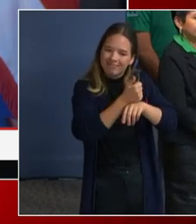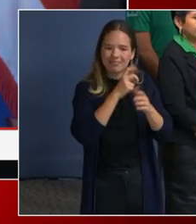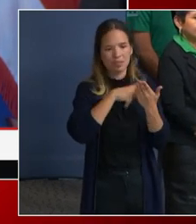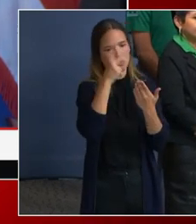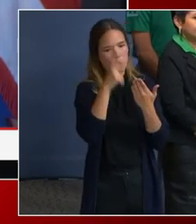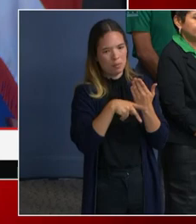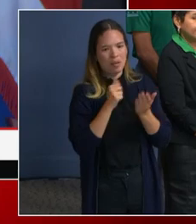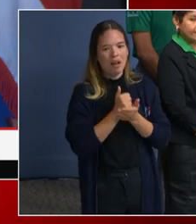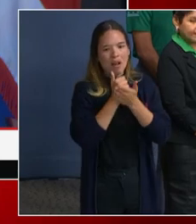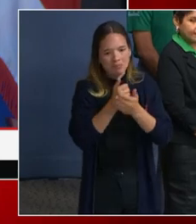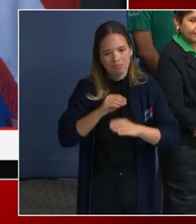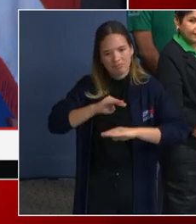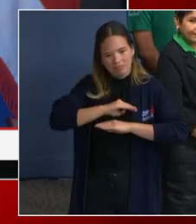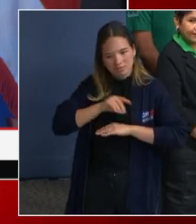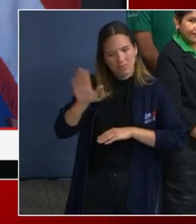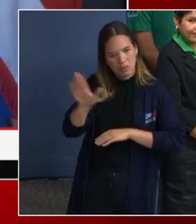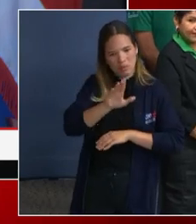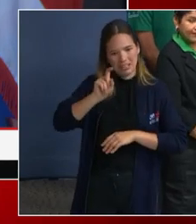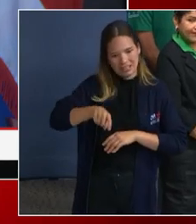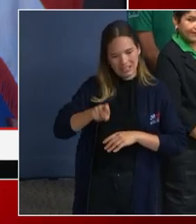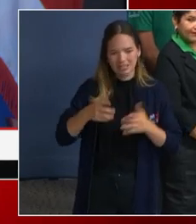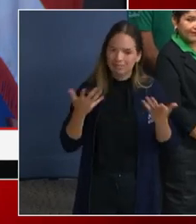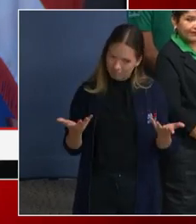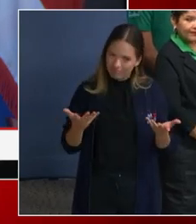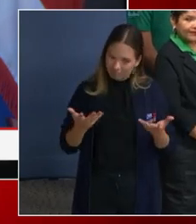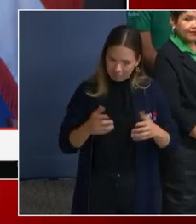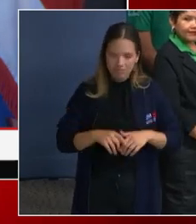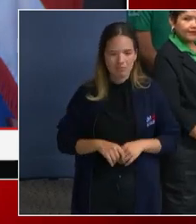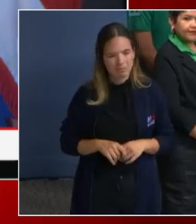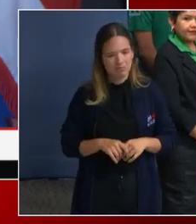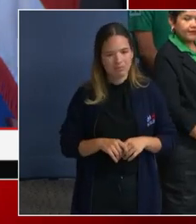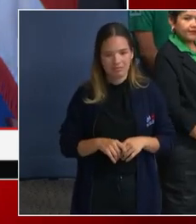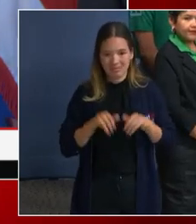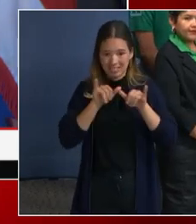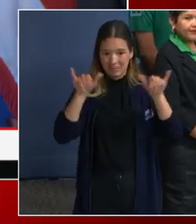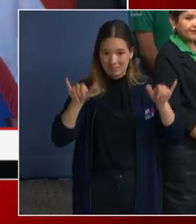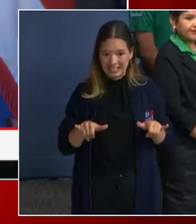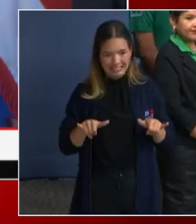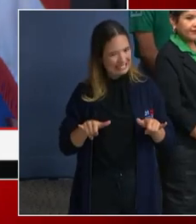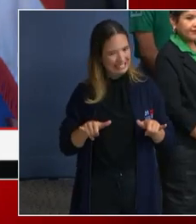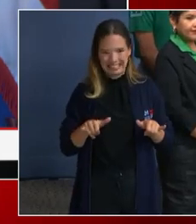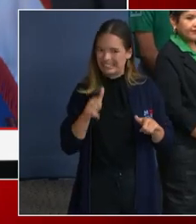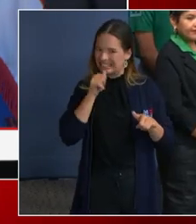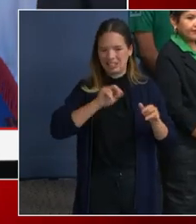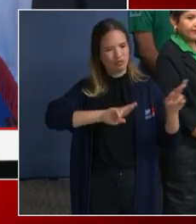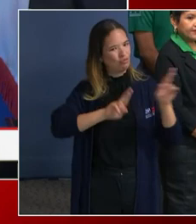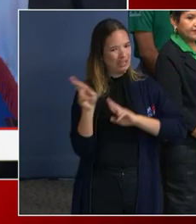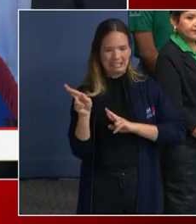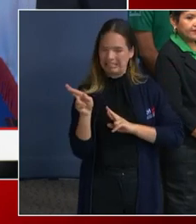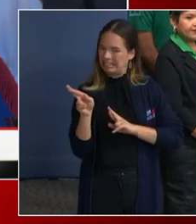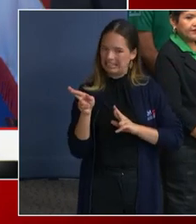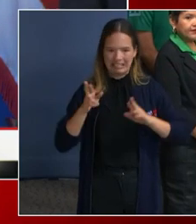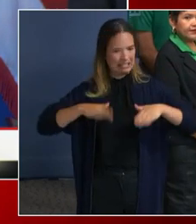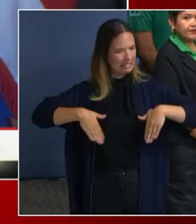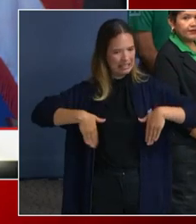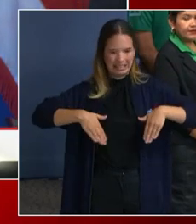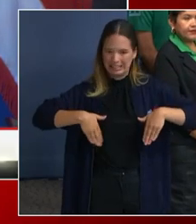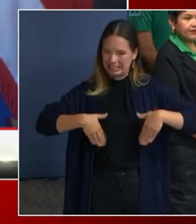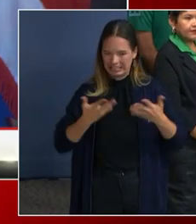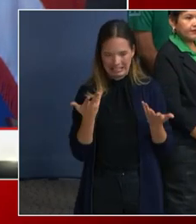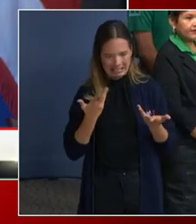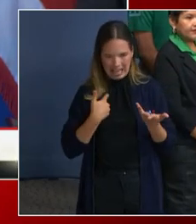their needs. Our systems right now are just not set up to serve them in the way that they need, to assist them in getting to their